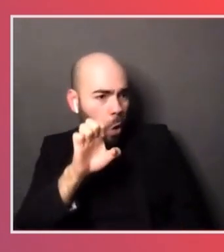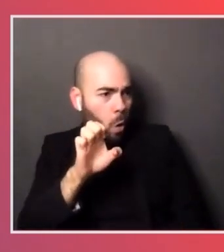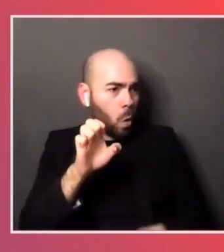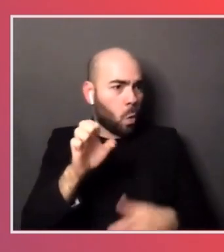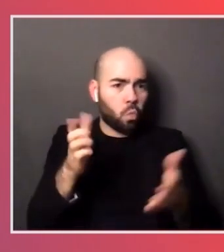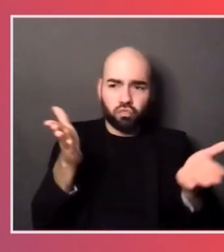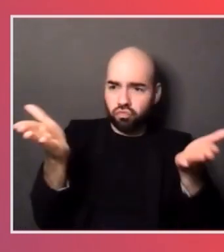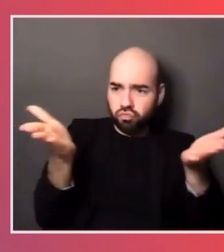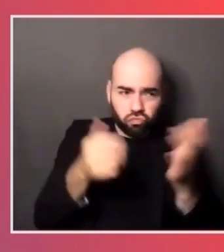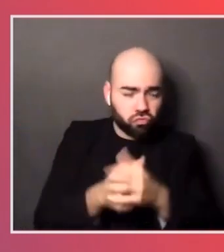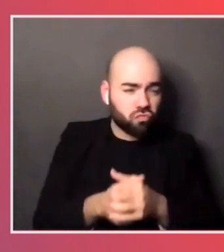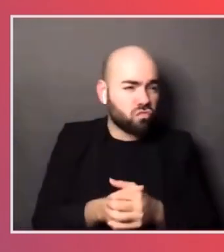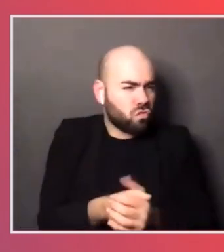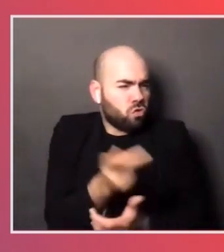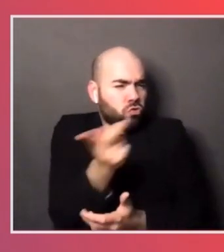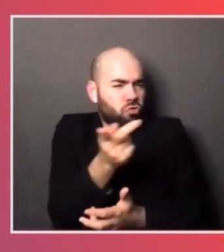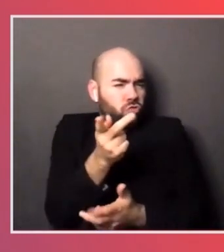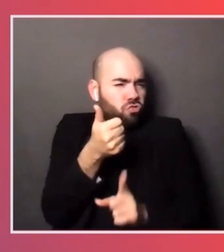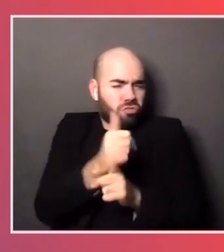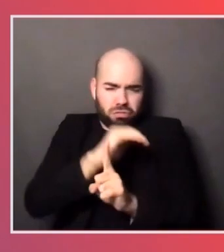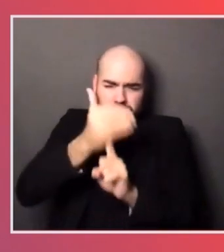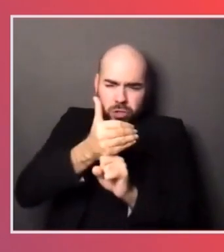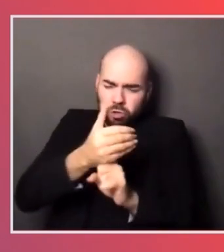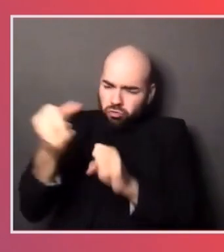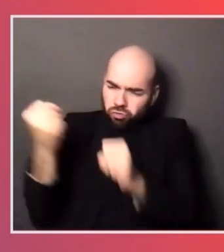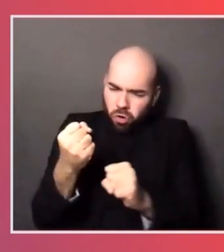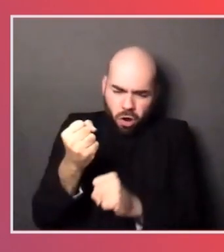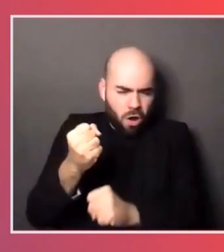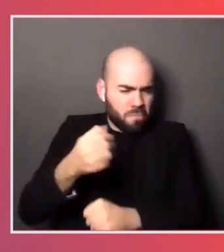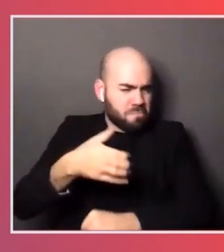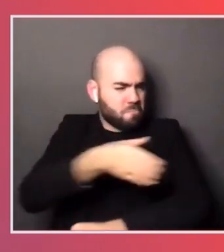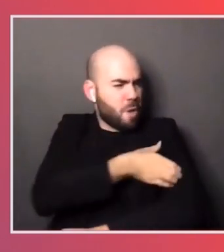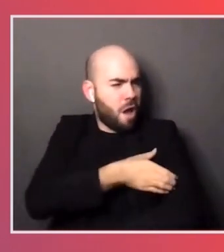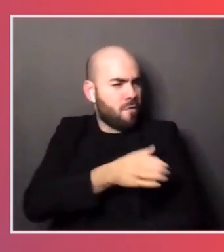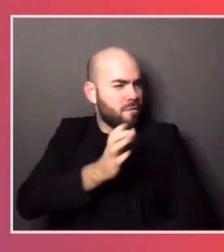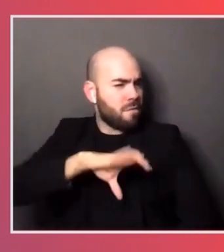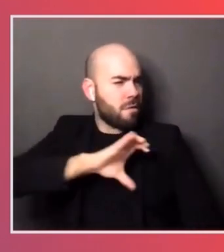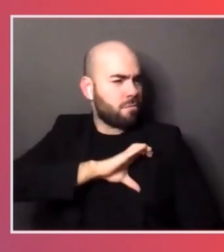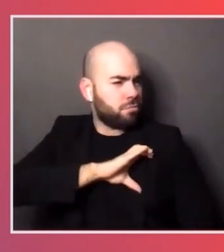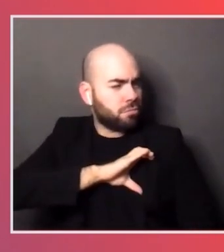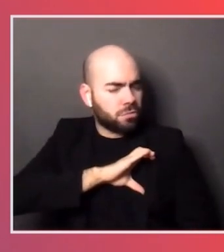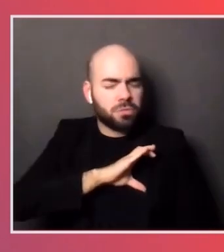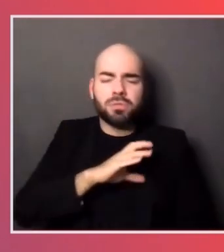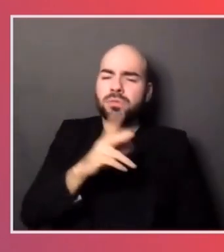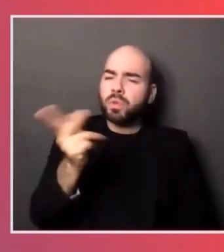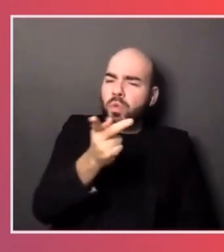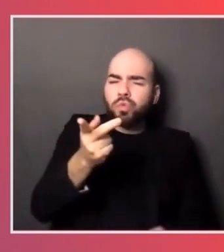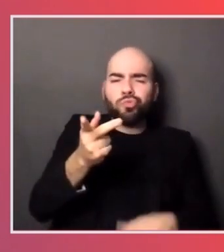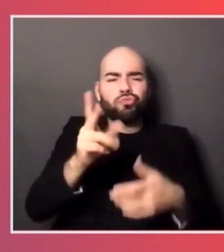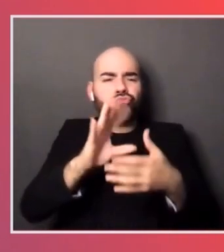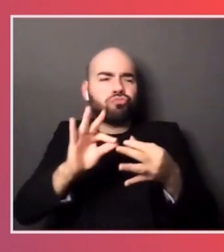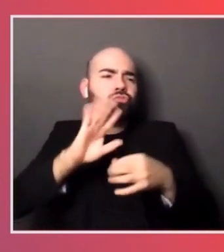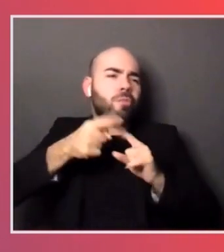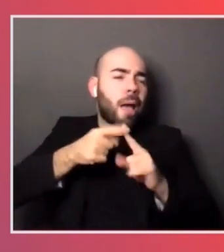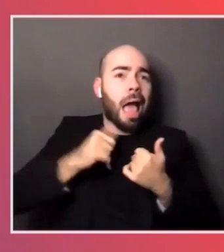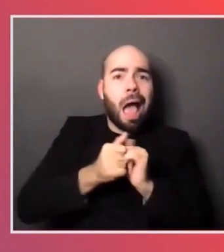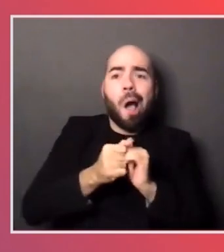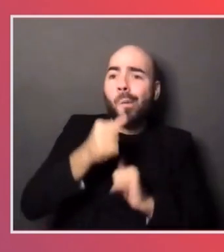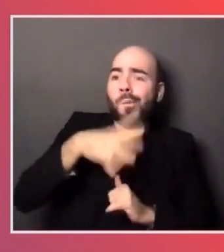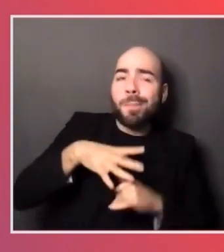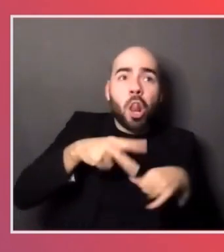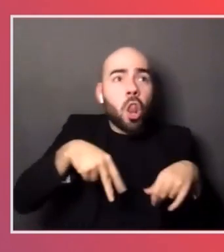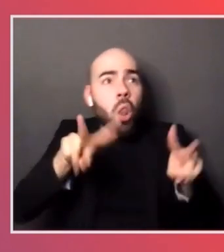powerful characters. And, you were talking about, role modeling for women and just showing the strength, right?